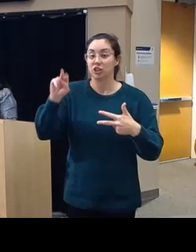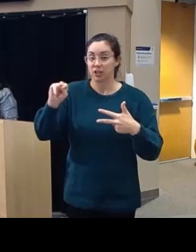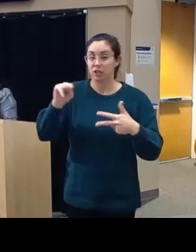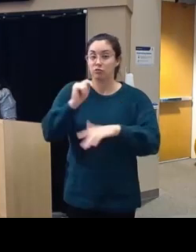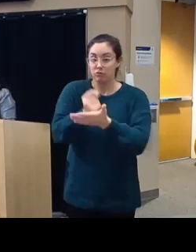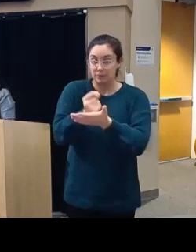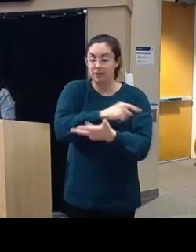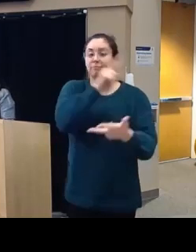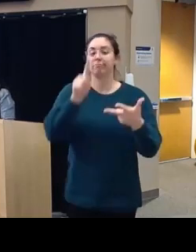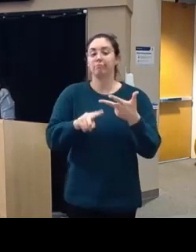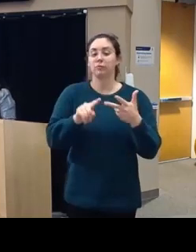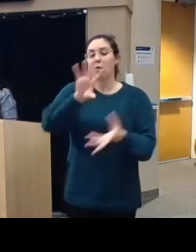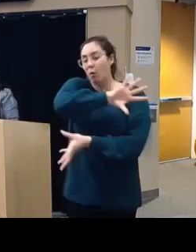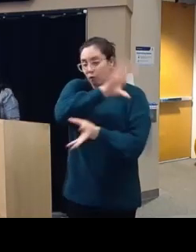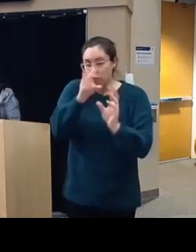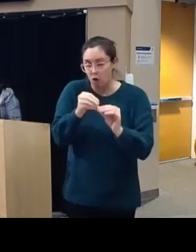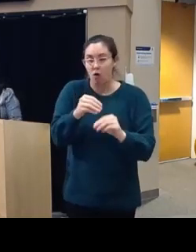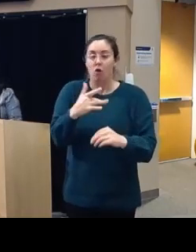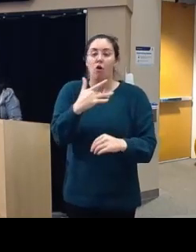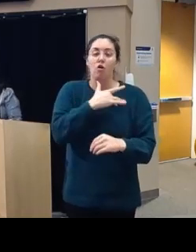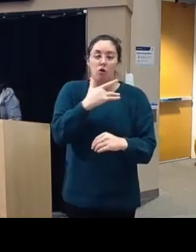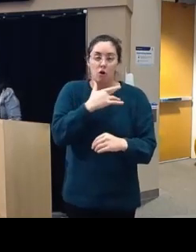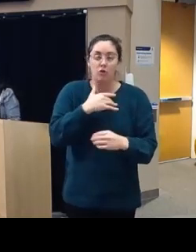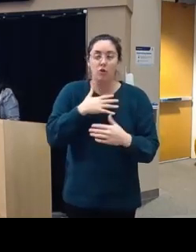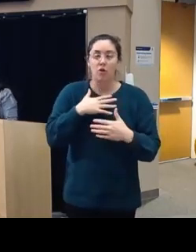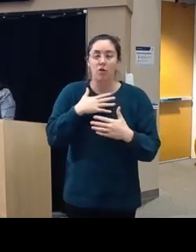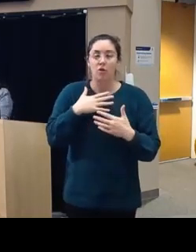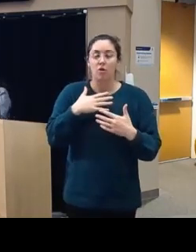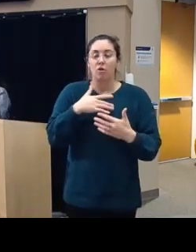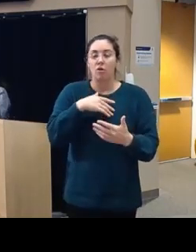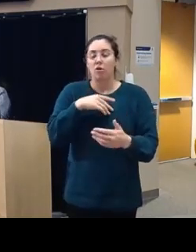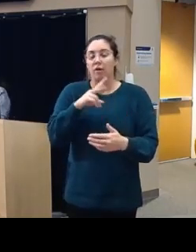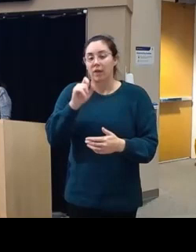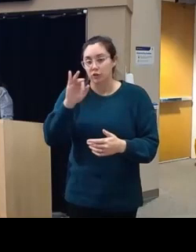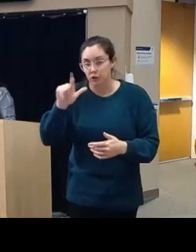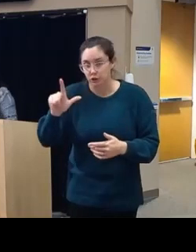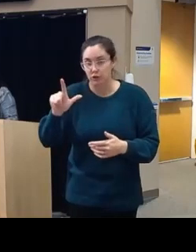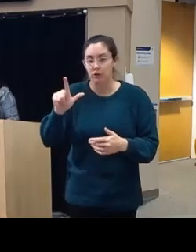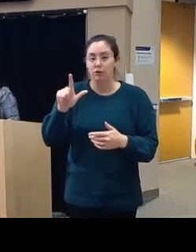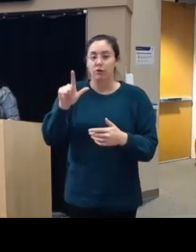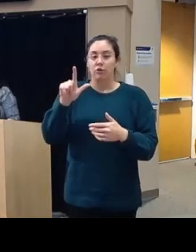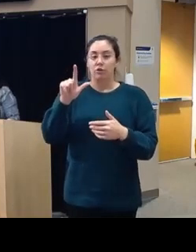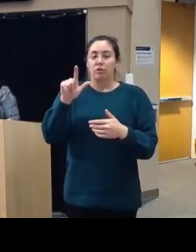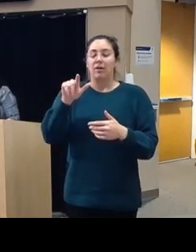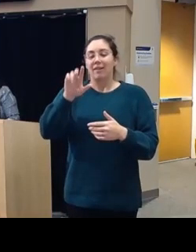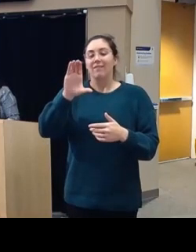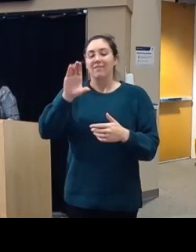overall cardiovascular risk reduction. I'm going to give